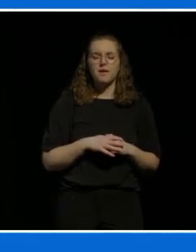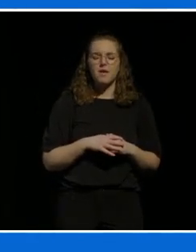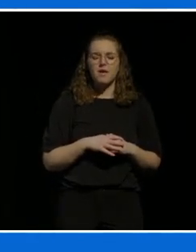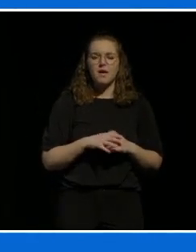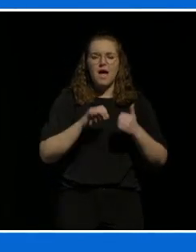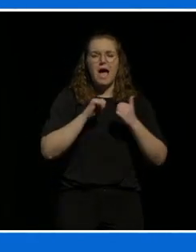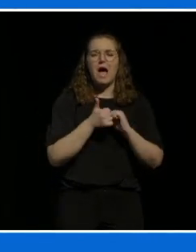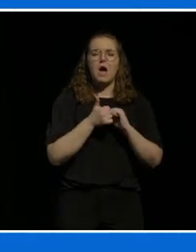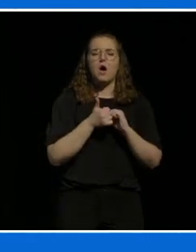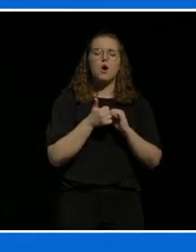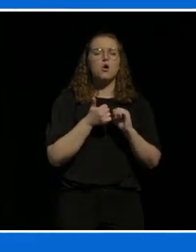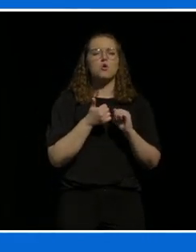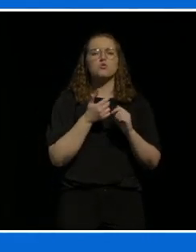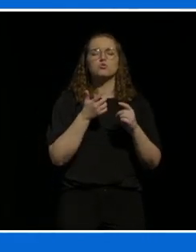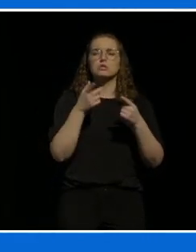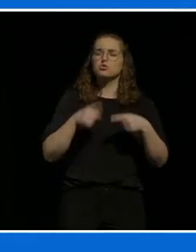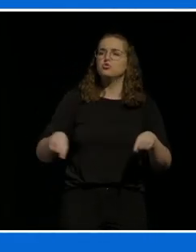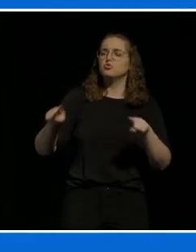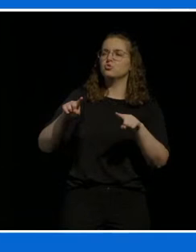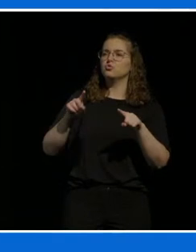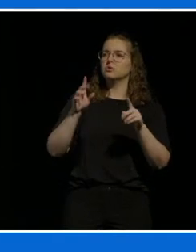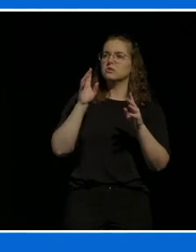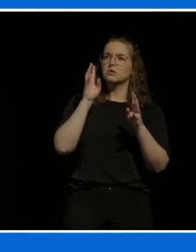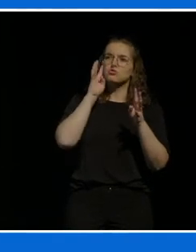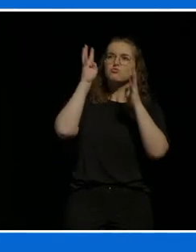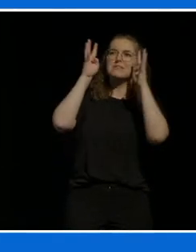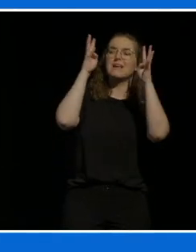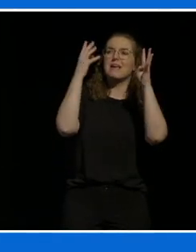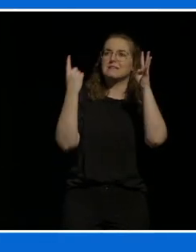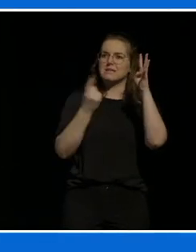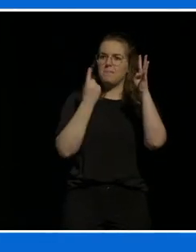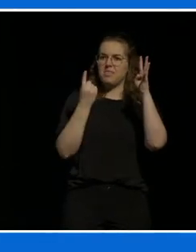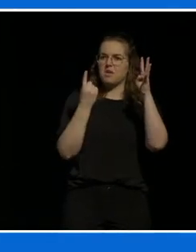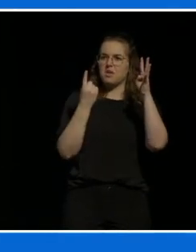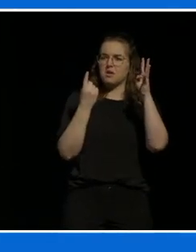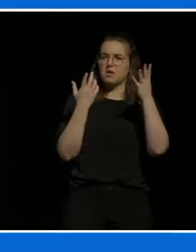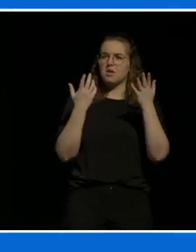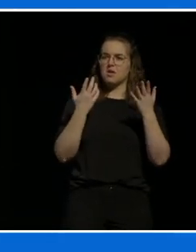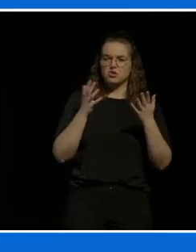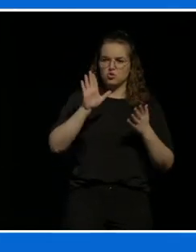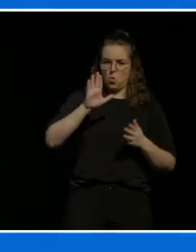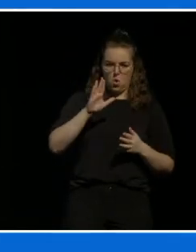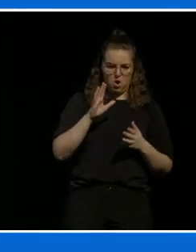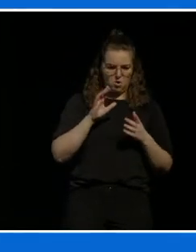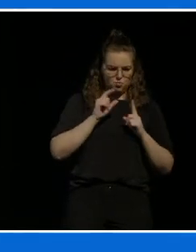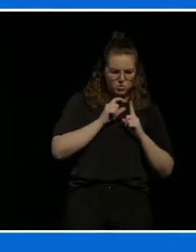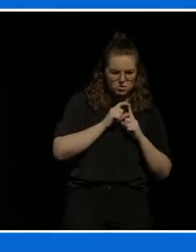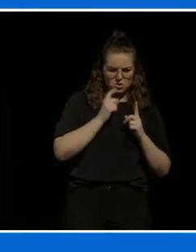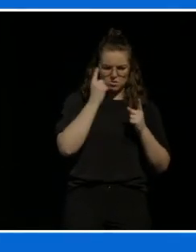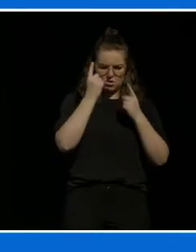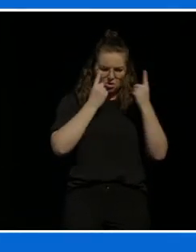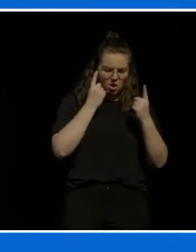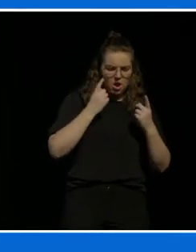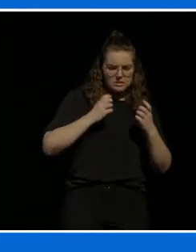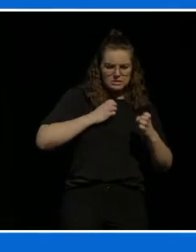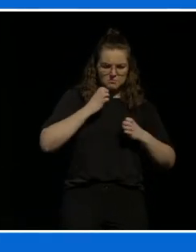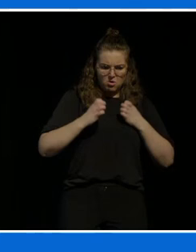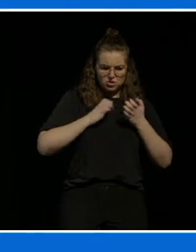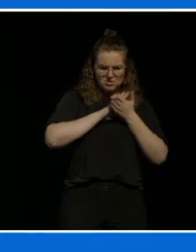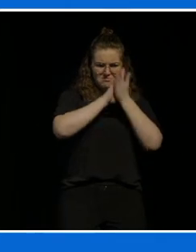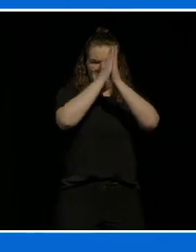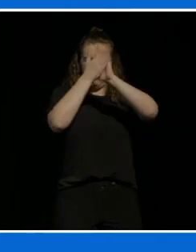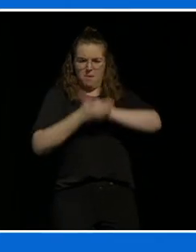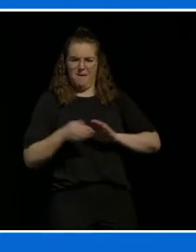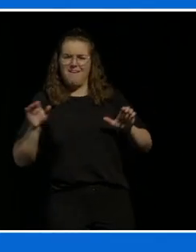how do you create something out of your personal drive for someone else? How do you turn your words and thoughts and emotions into action like